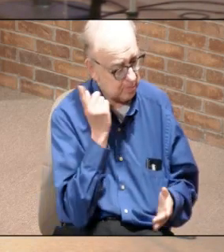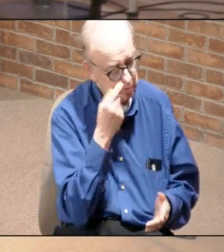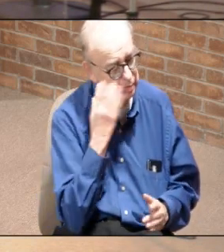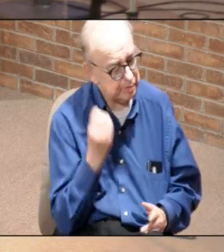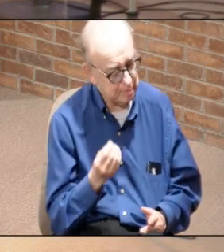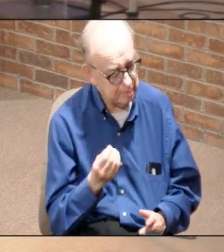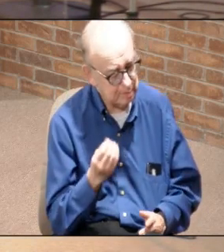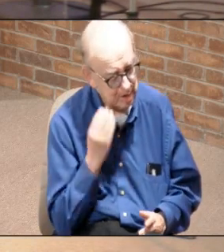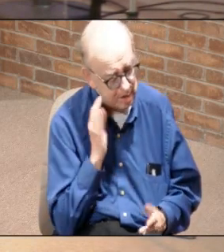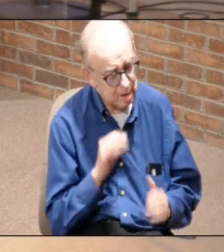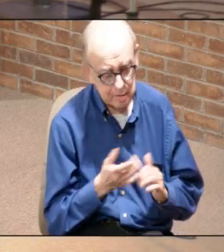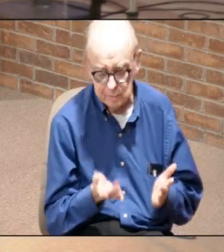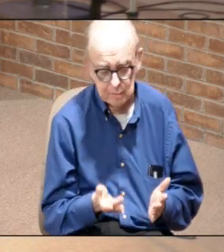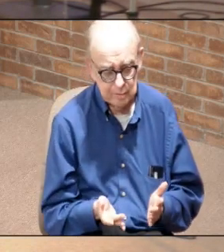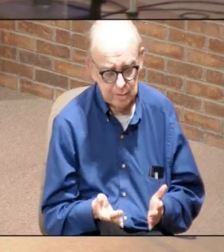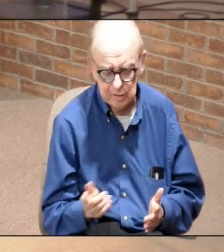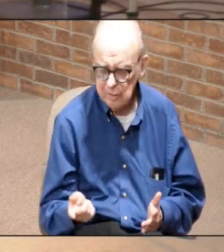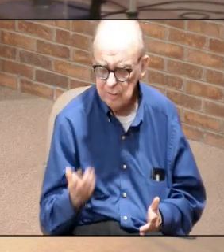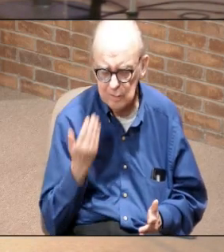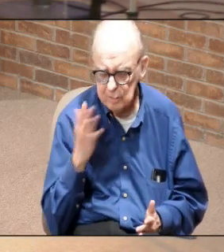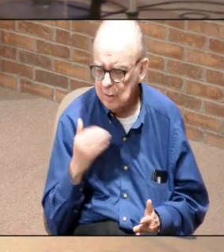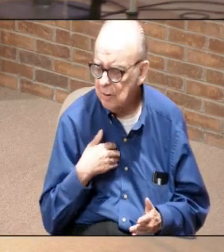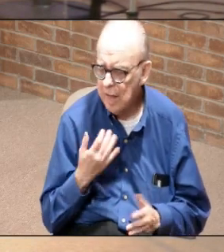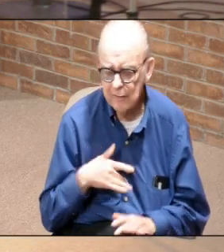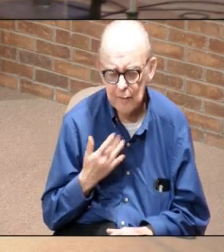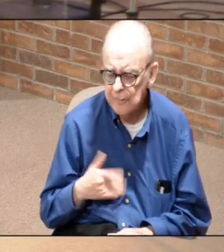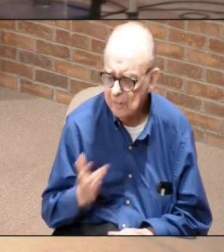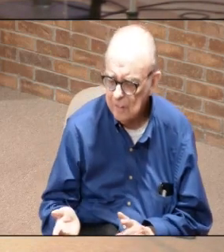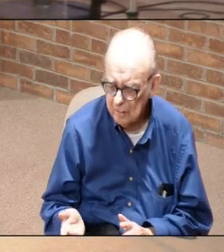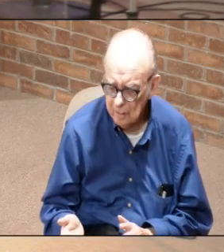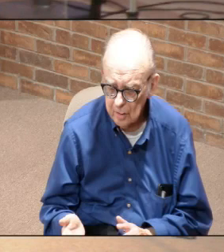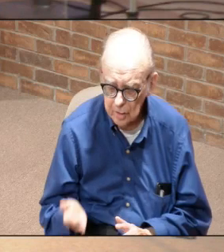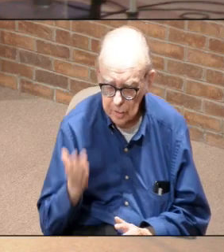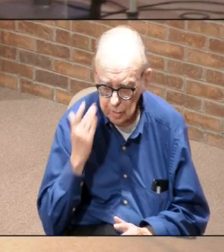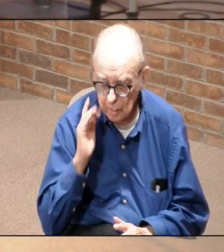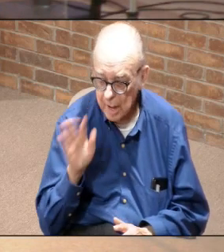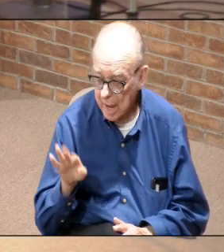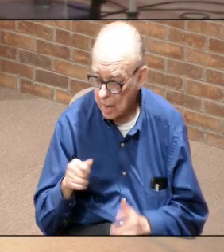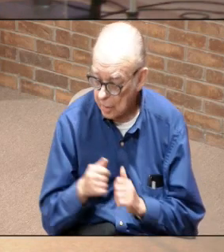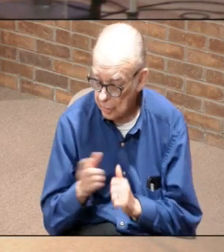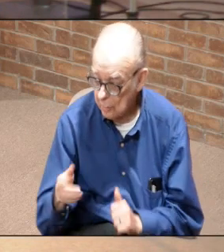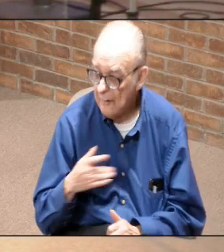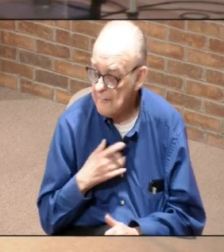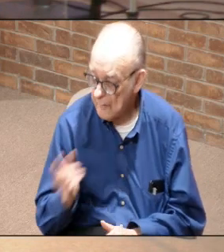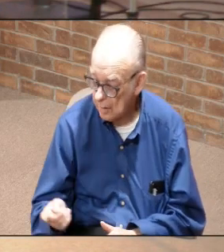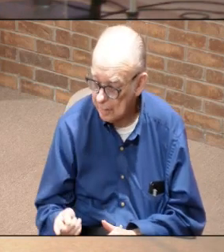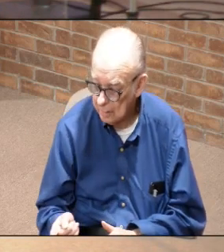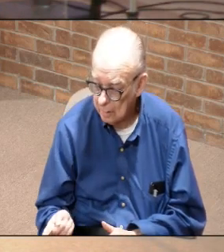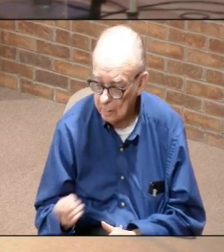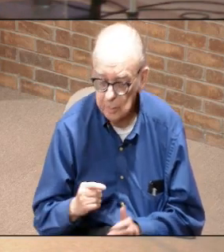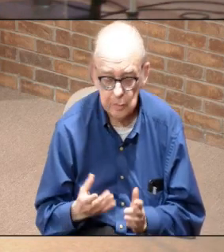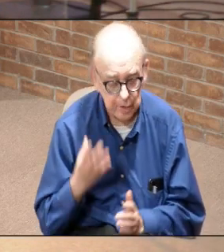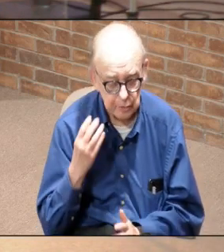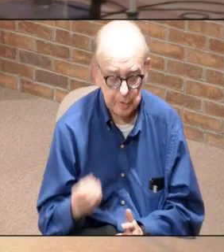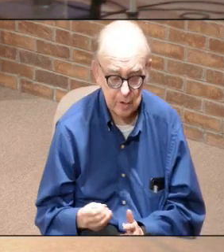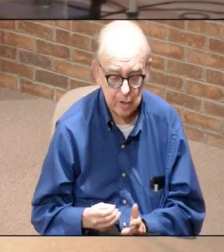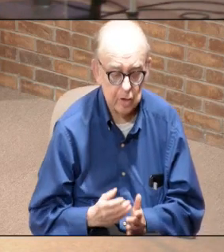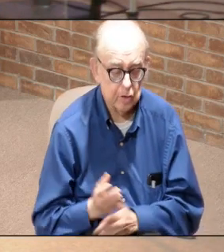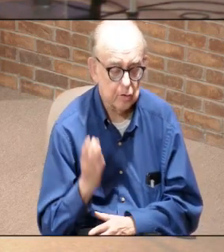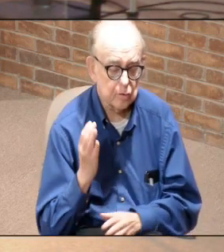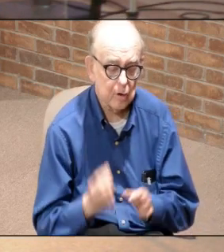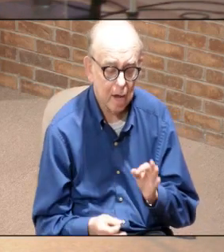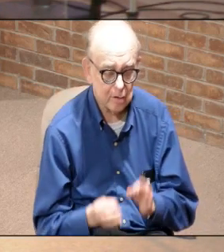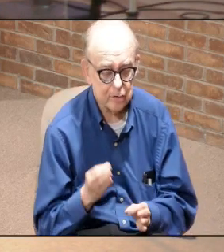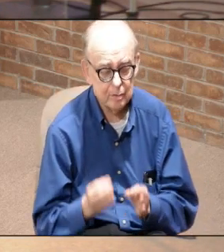going through. I know how you feel. No, you don't. You know how you felt when you were going through your